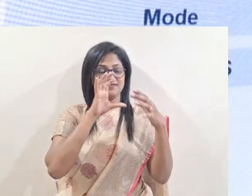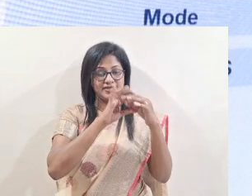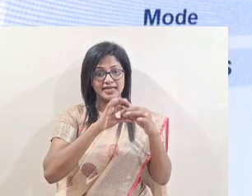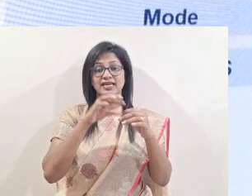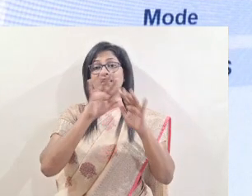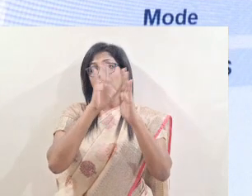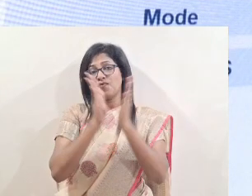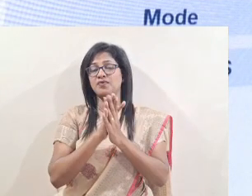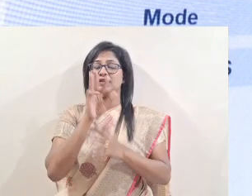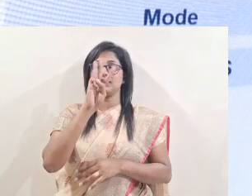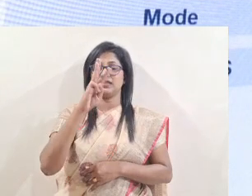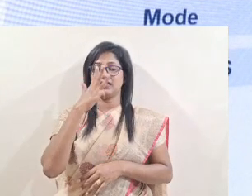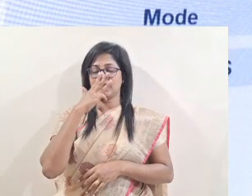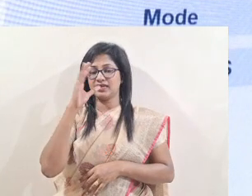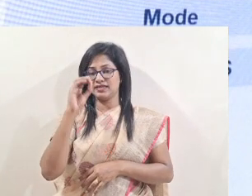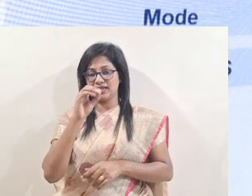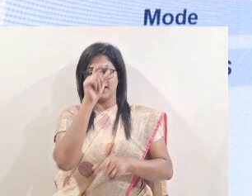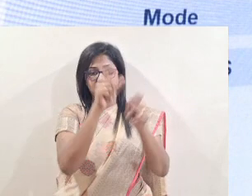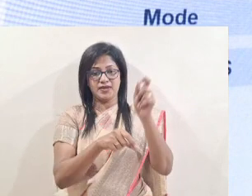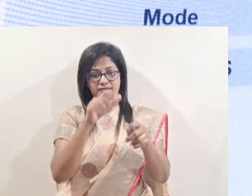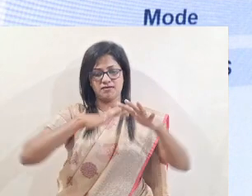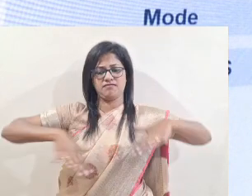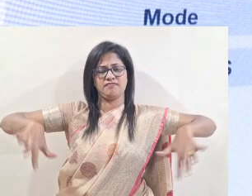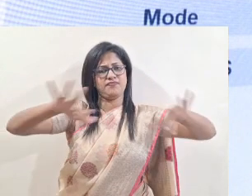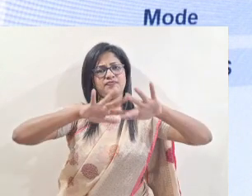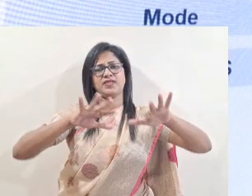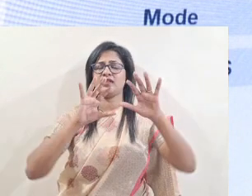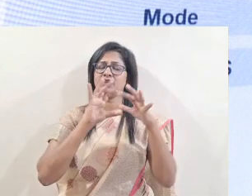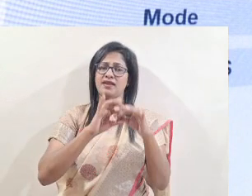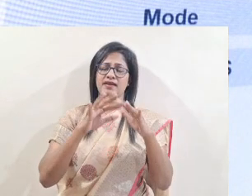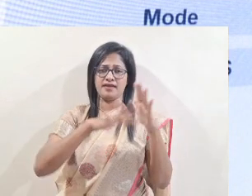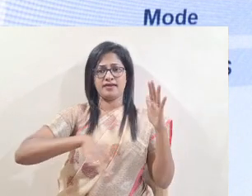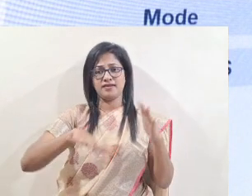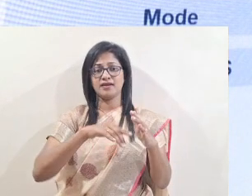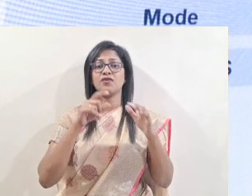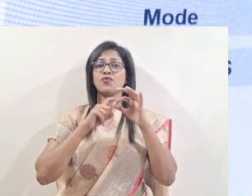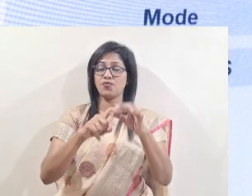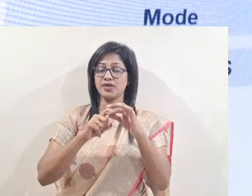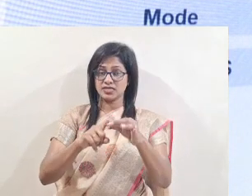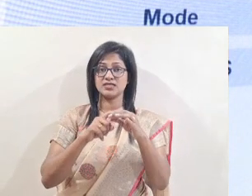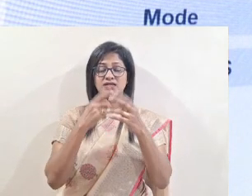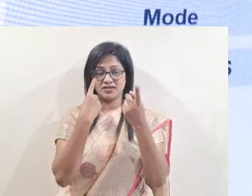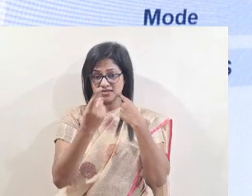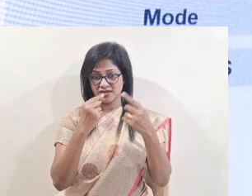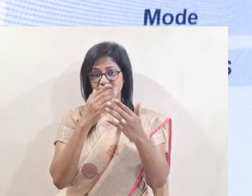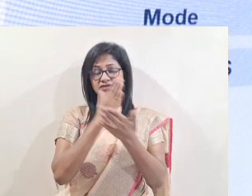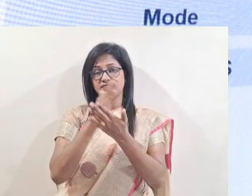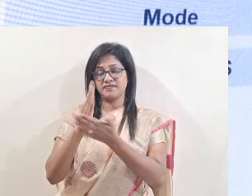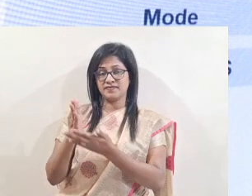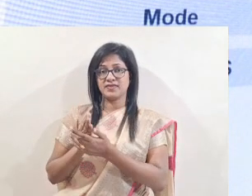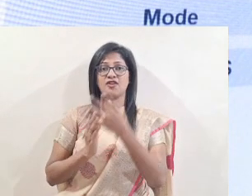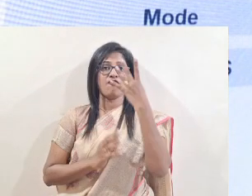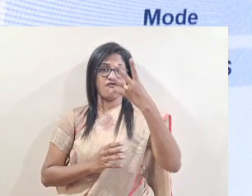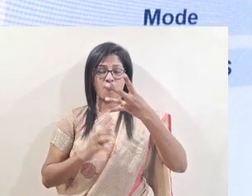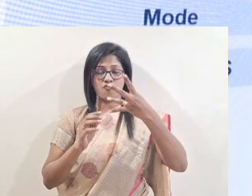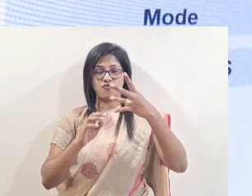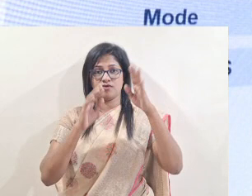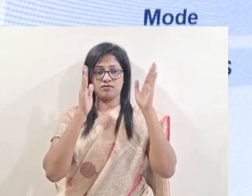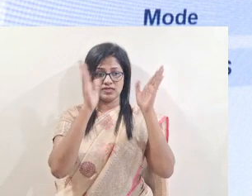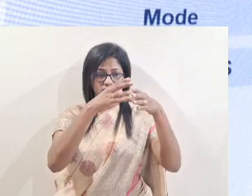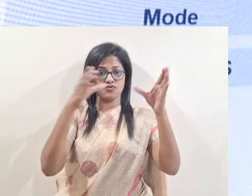within the influence zones, as I've mentioned. Now the questionnaire survey was divided into 4 broader sections, wherein the